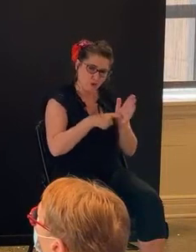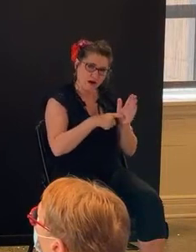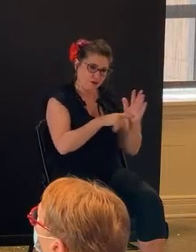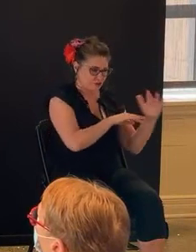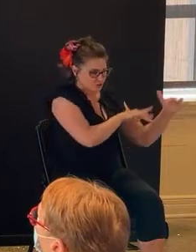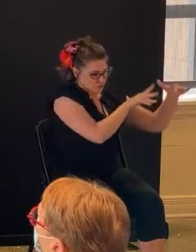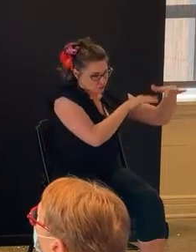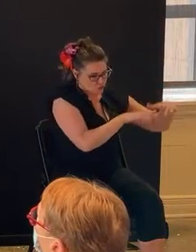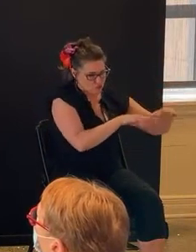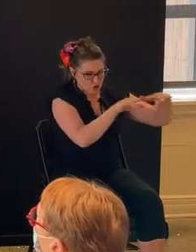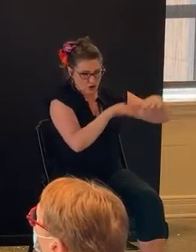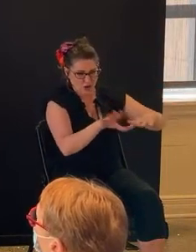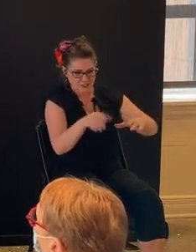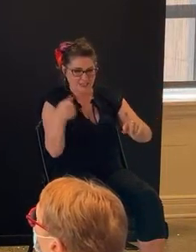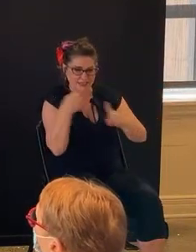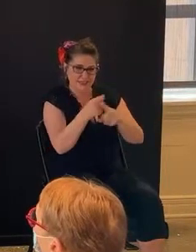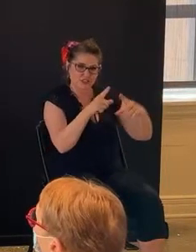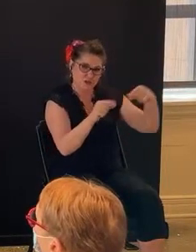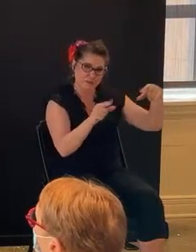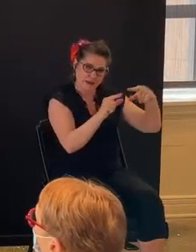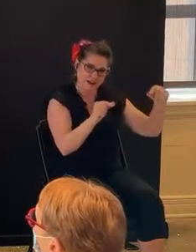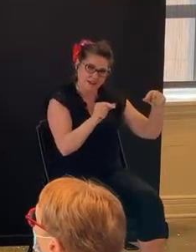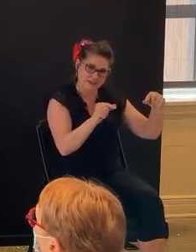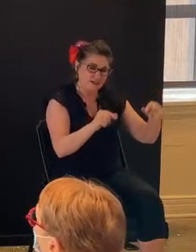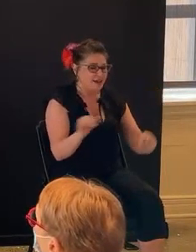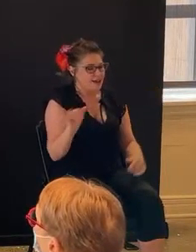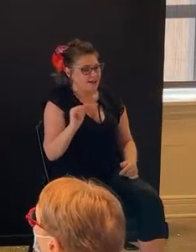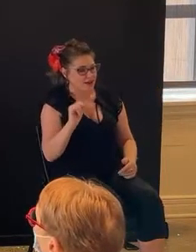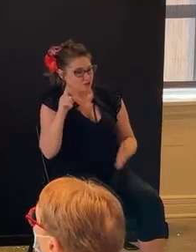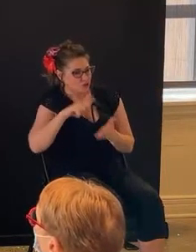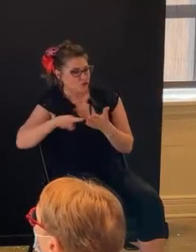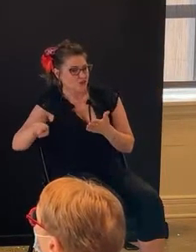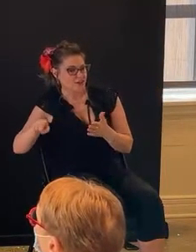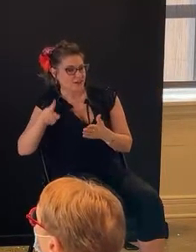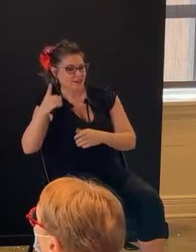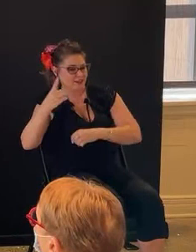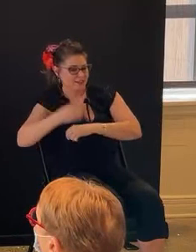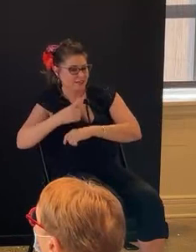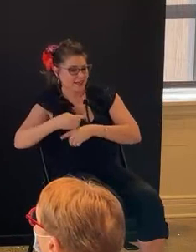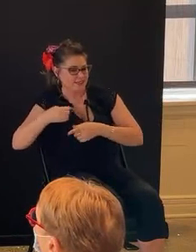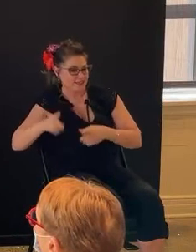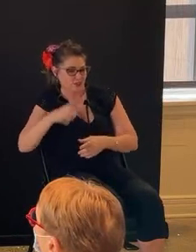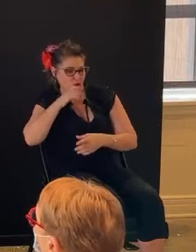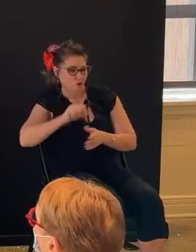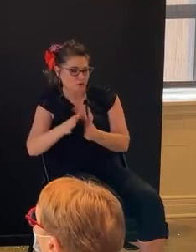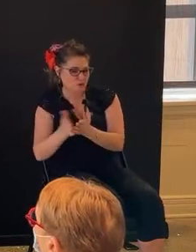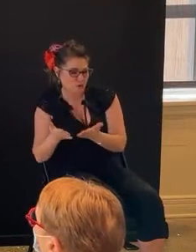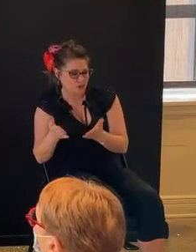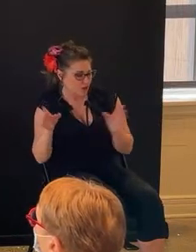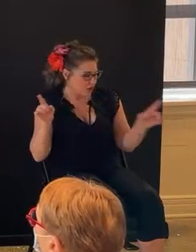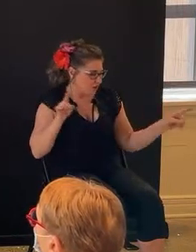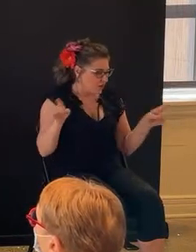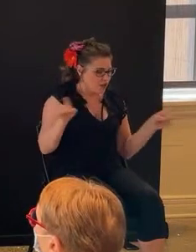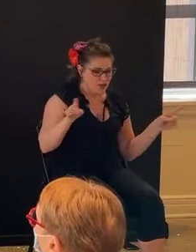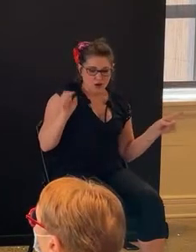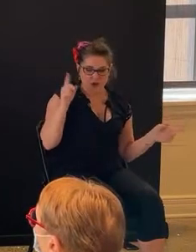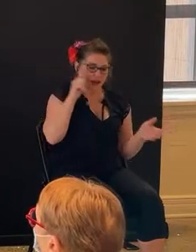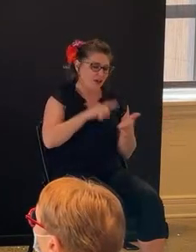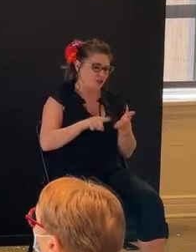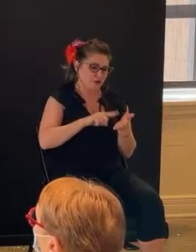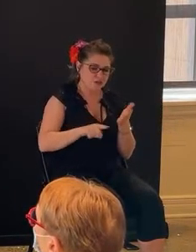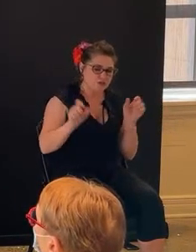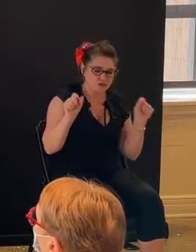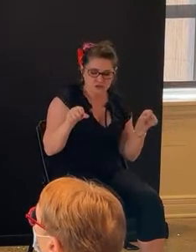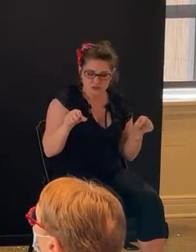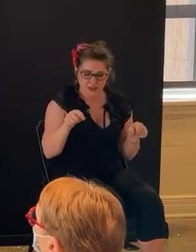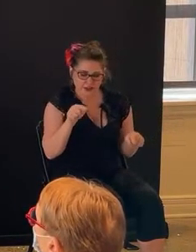Japan, and looking at the dates in these ancient scrolls, the researchers were able to kind of backtrack and